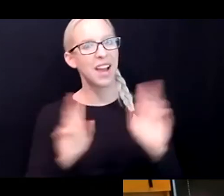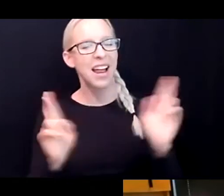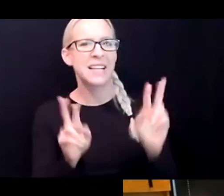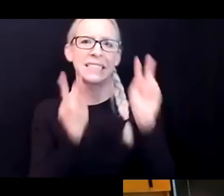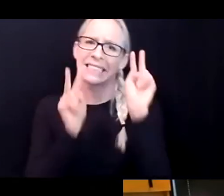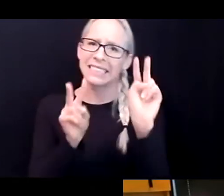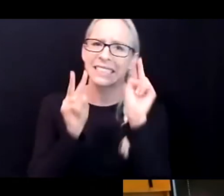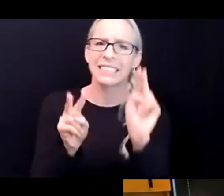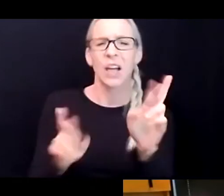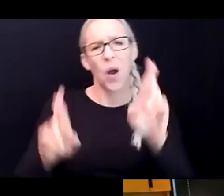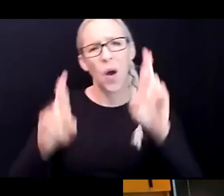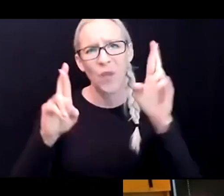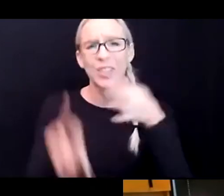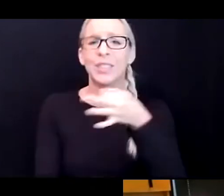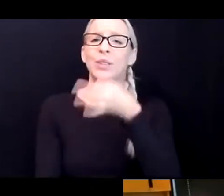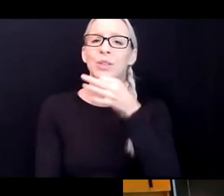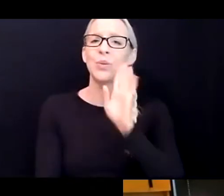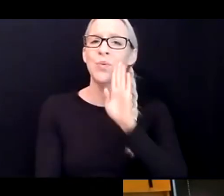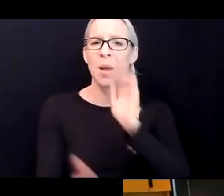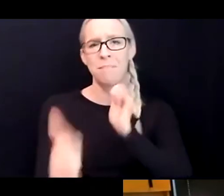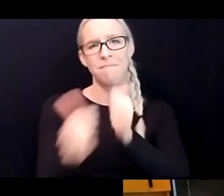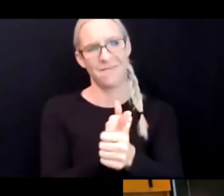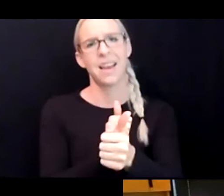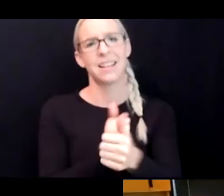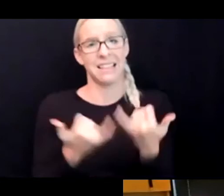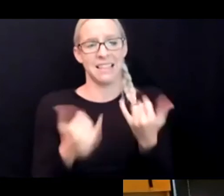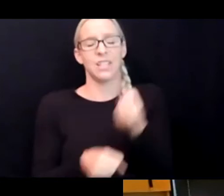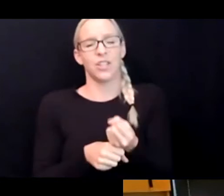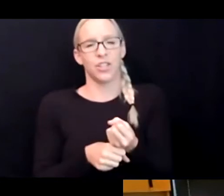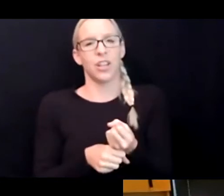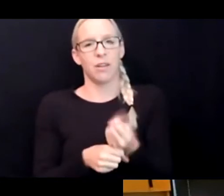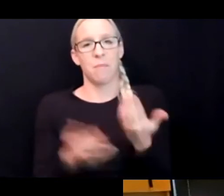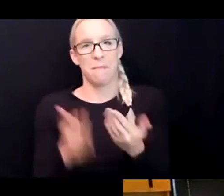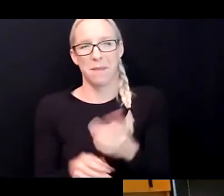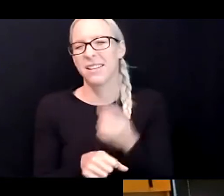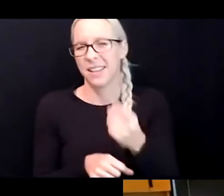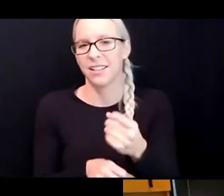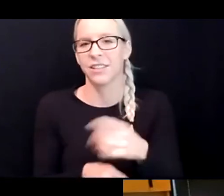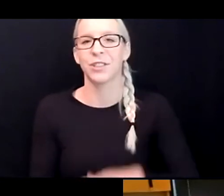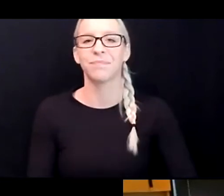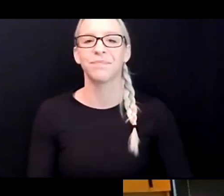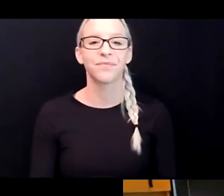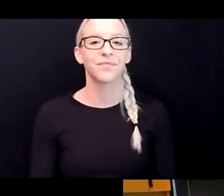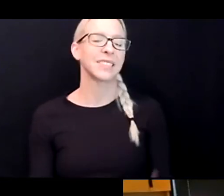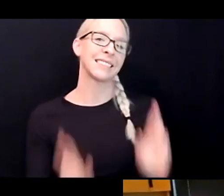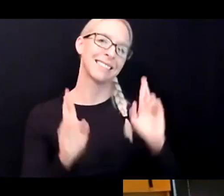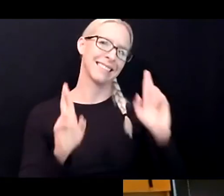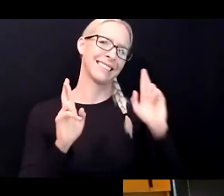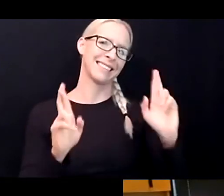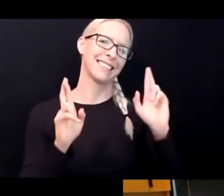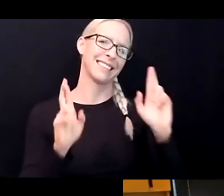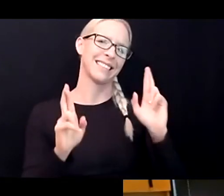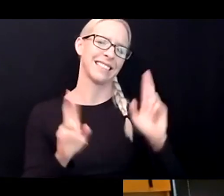that reality will happen this year, if not early next year. Well, I know we all are certainly keeping our fingers